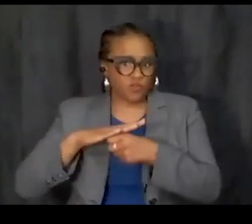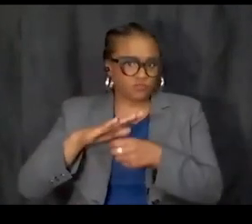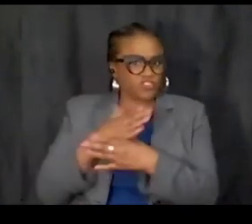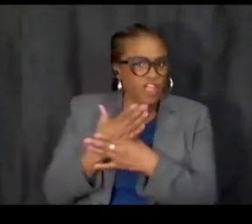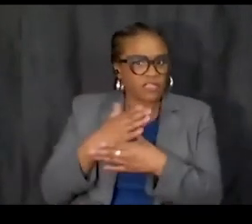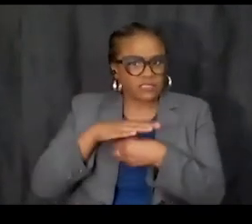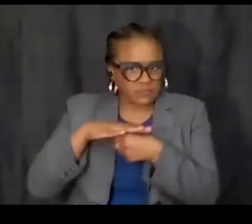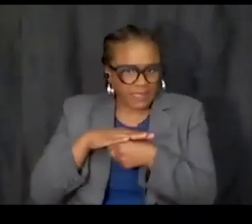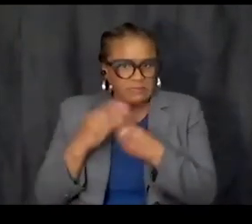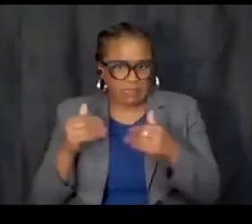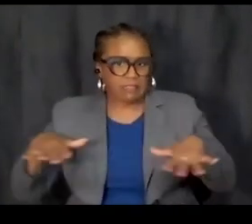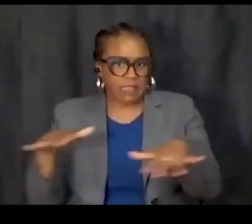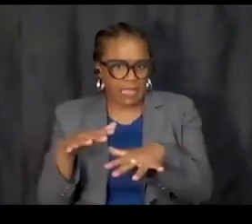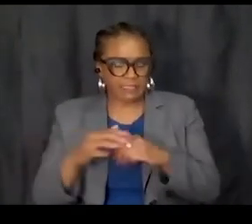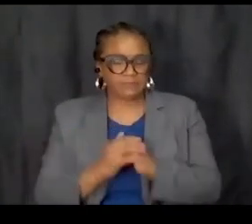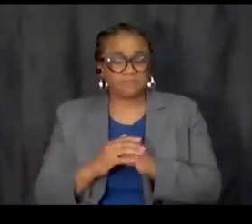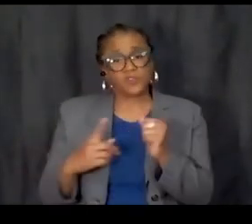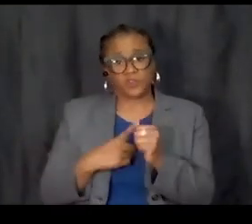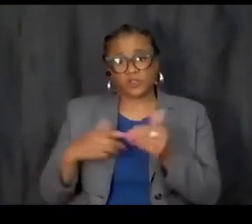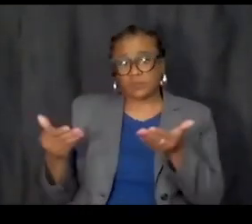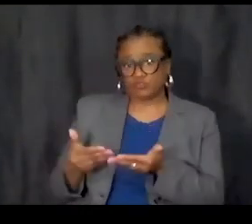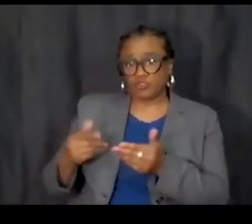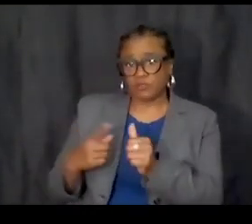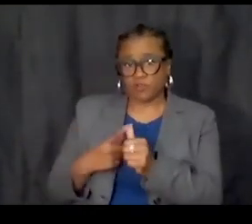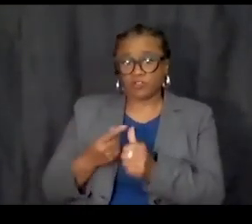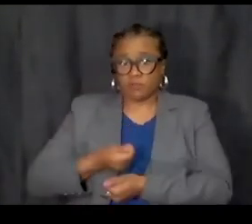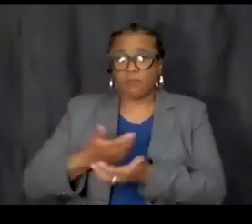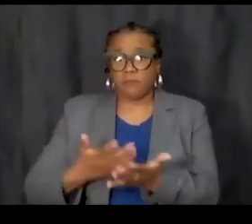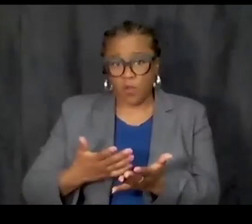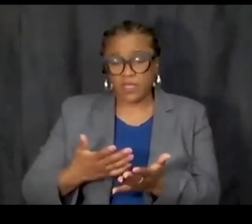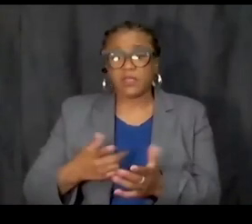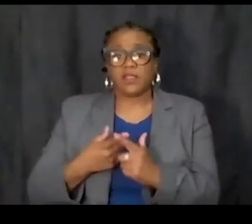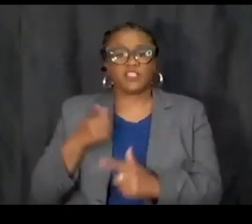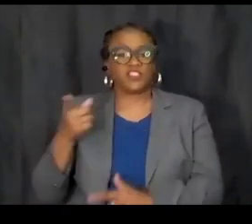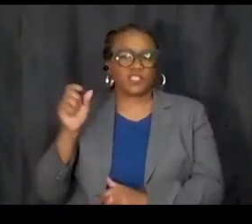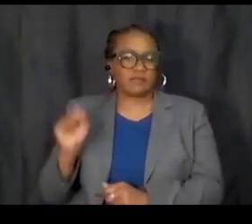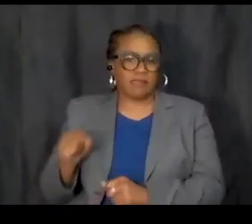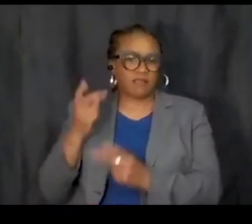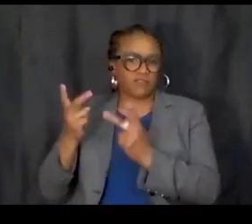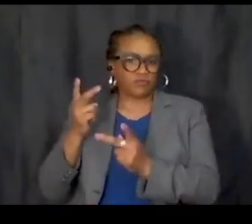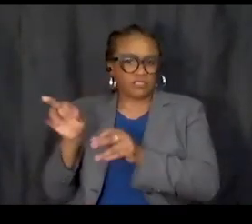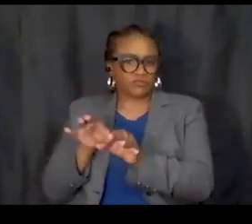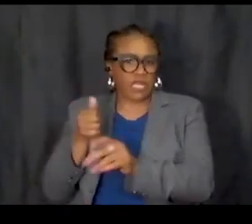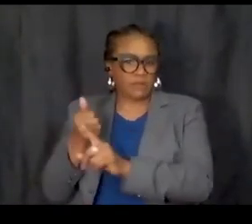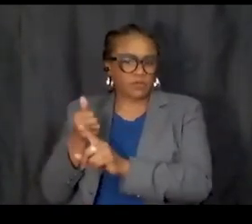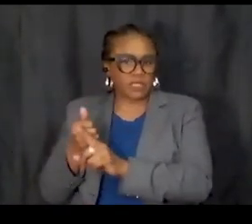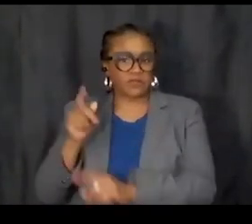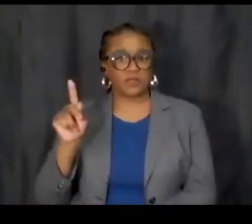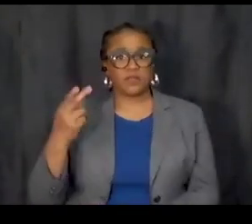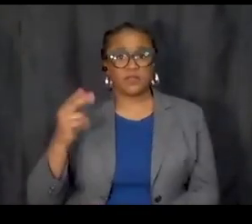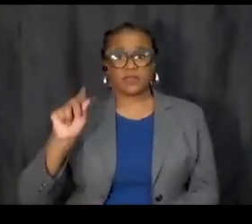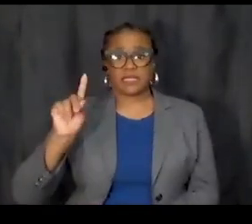together. I'll start off by introducing our first poet and letting her give a brief visual description. Khadijah